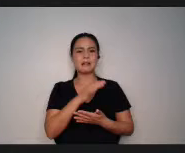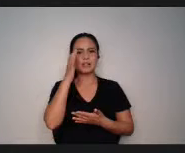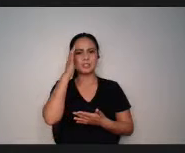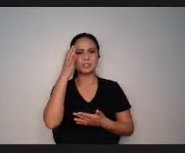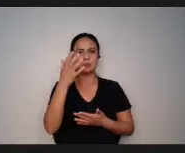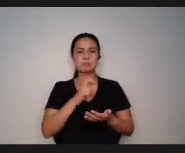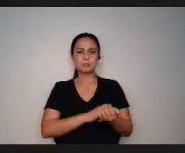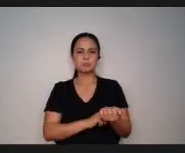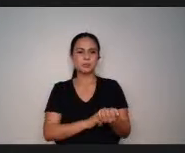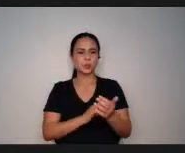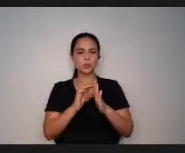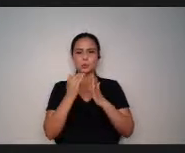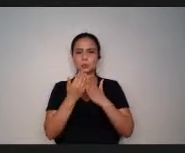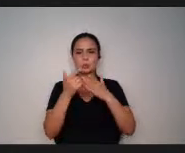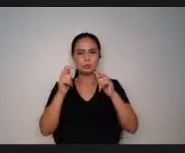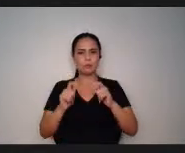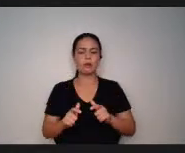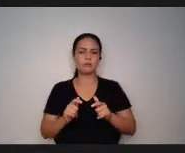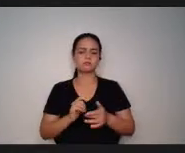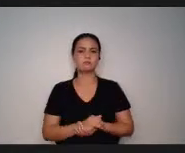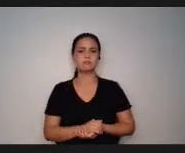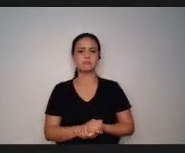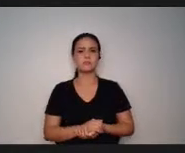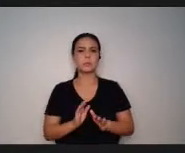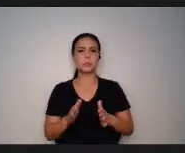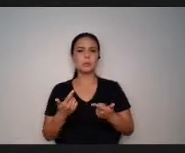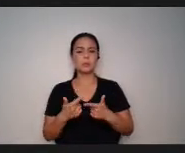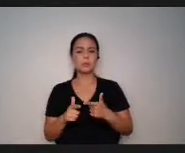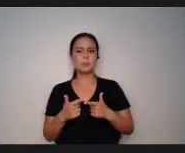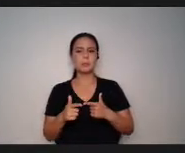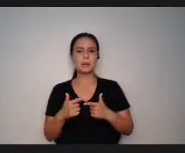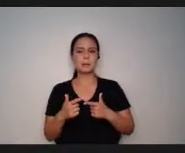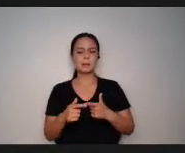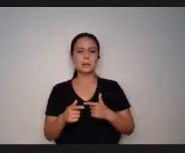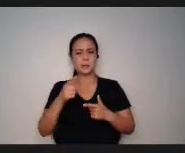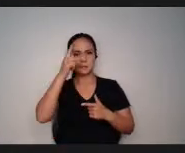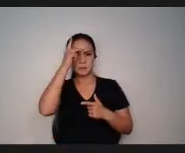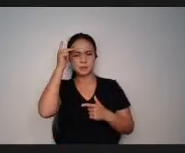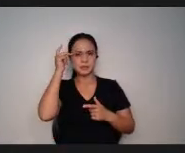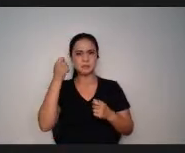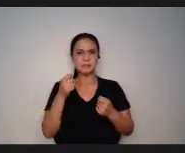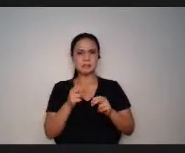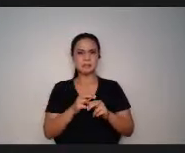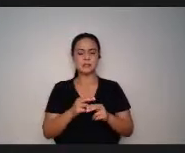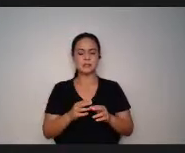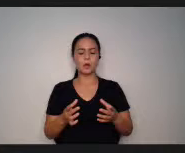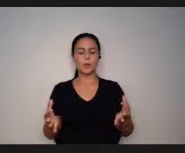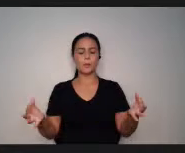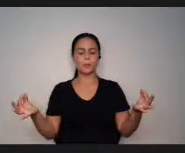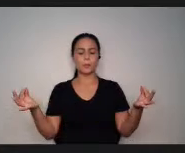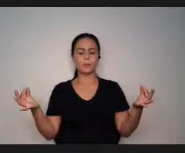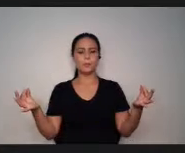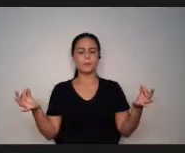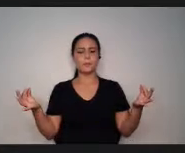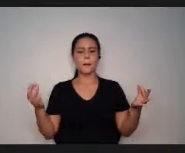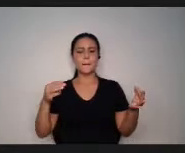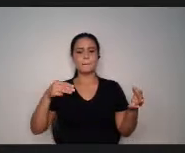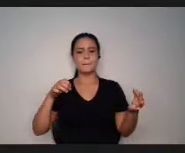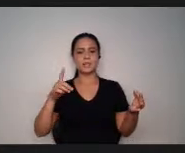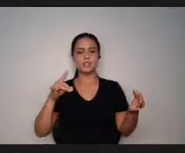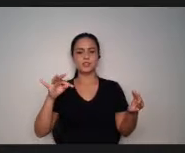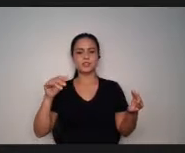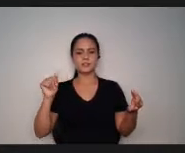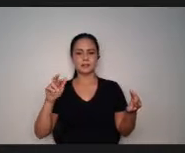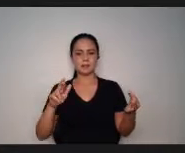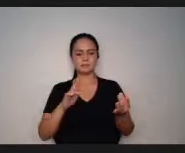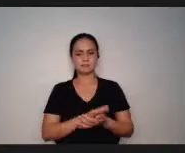big deal? People need to meditate and so forth. What we want to do is understand that work stress is a function of the way work is organized,